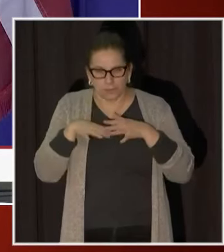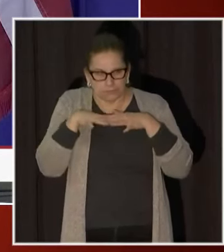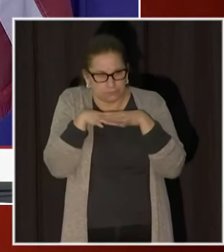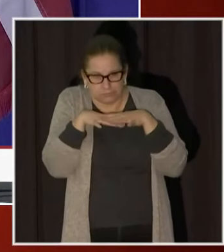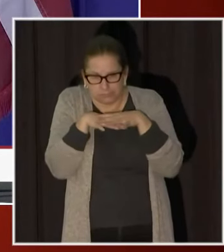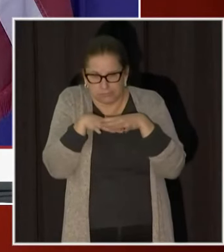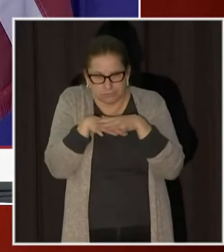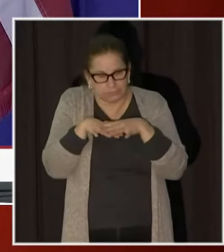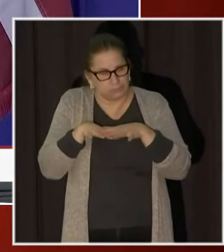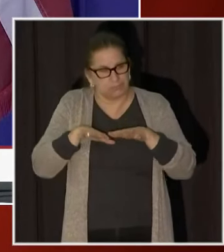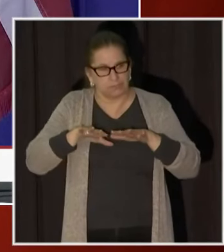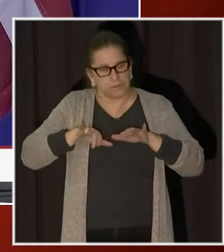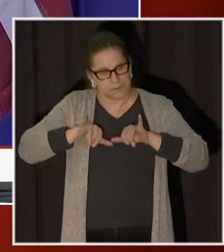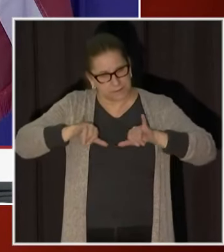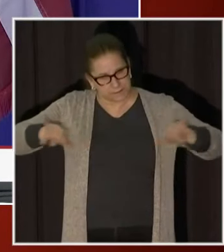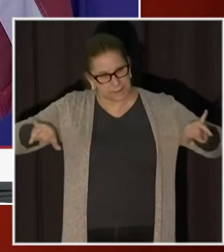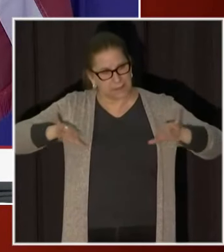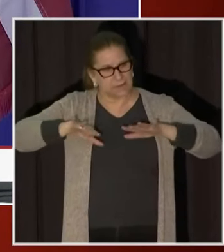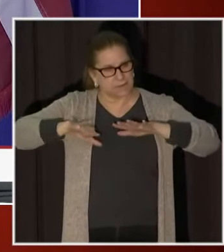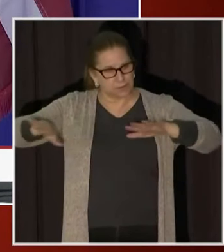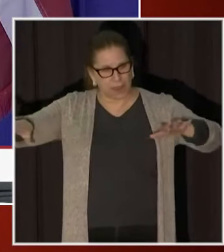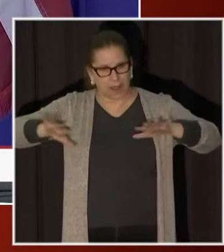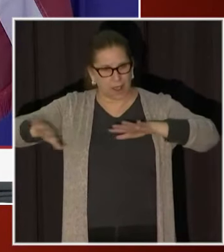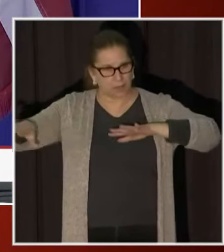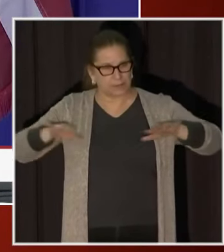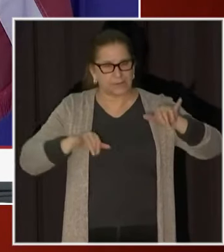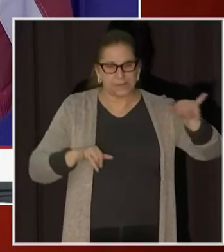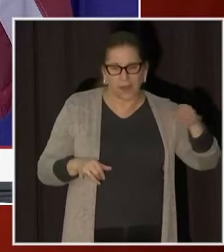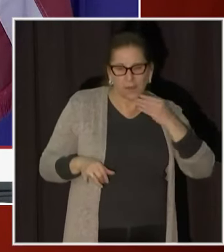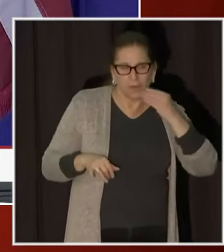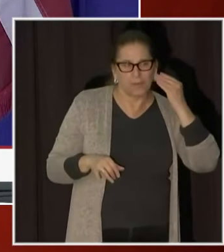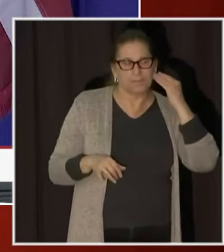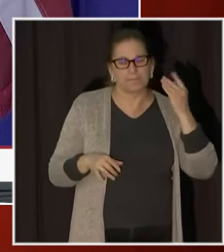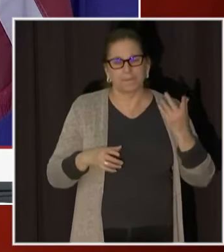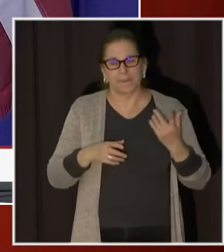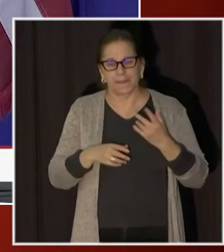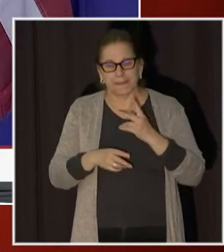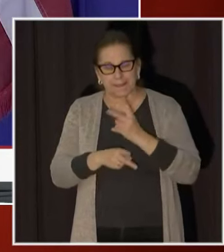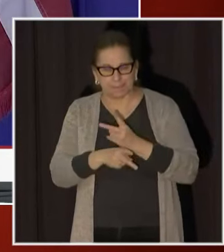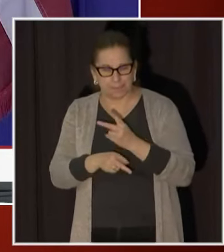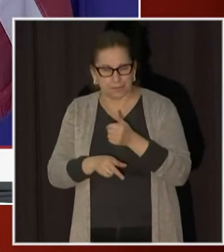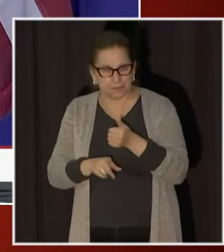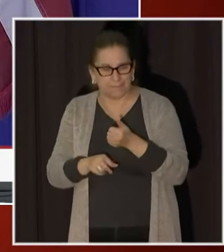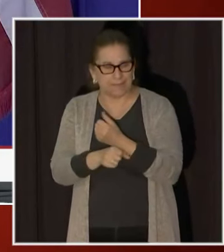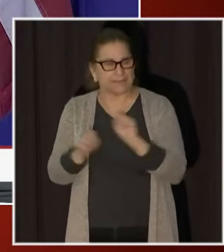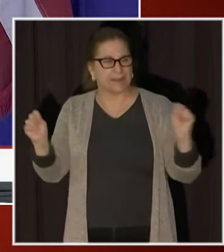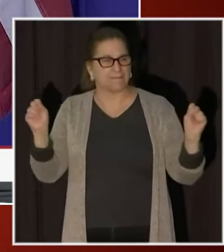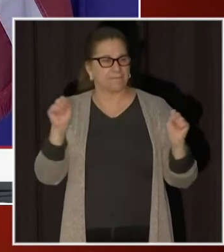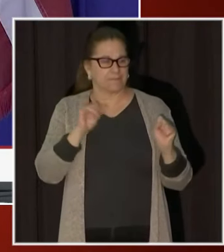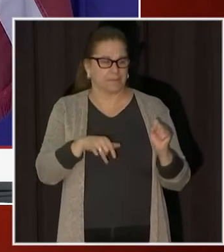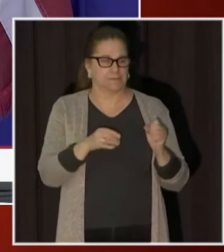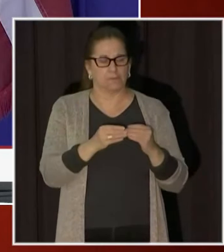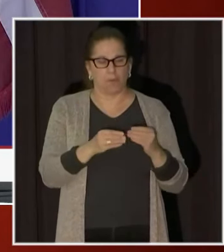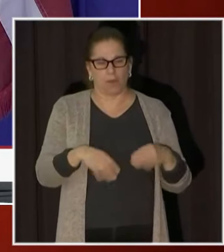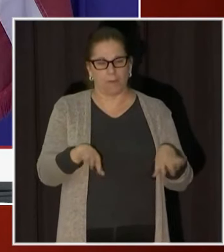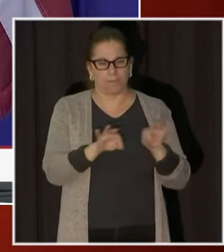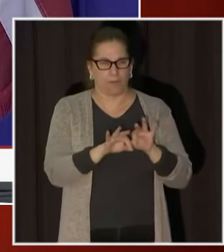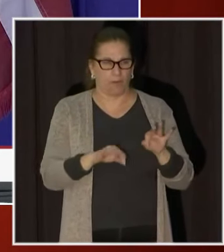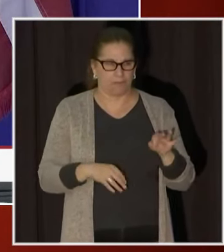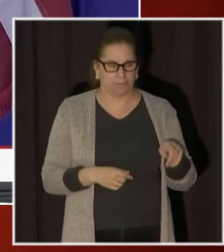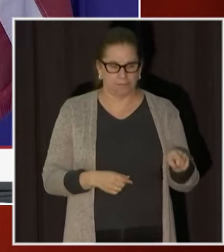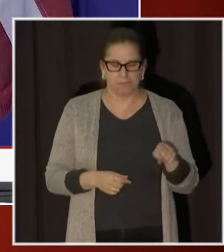home, only going out for essential trips is very important to be mindful